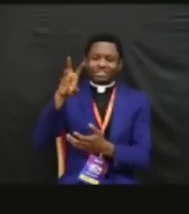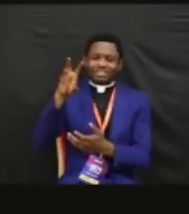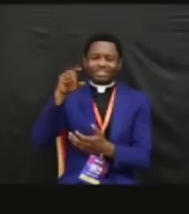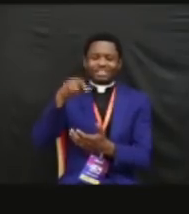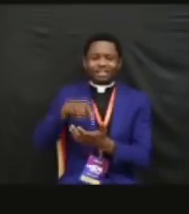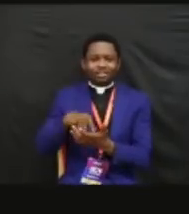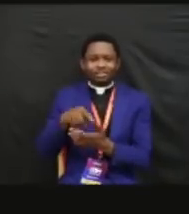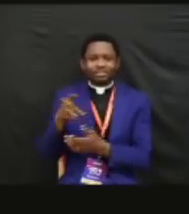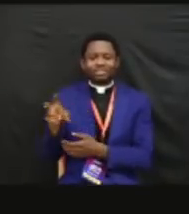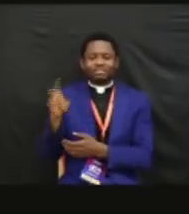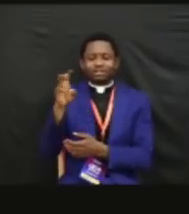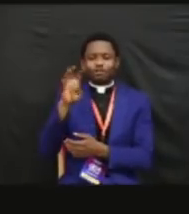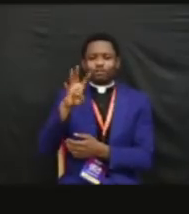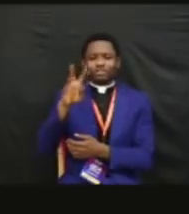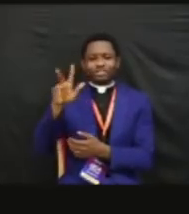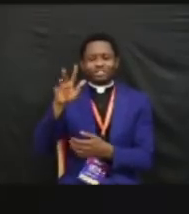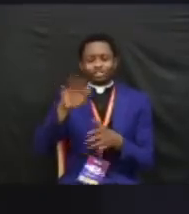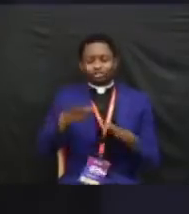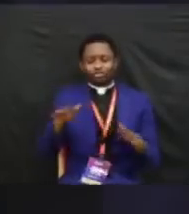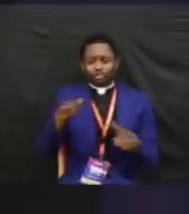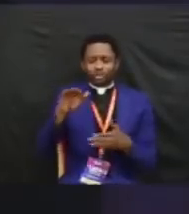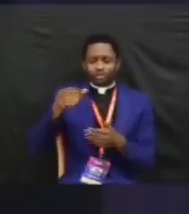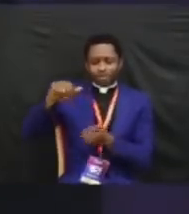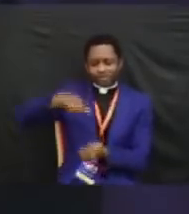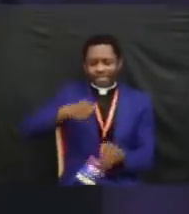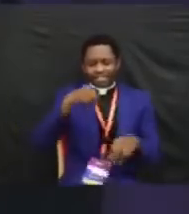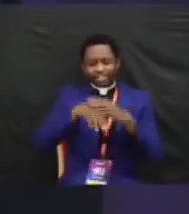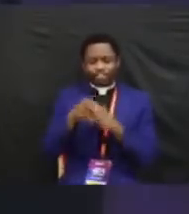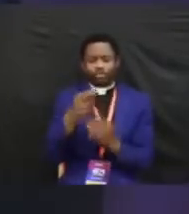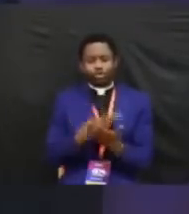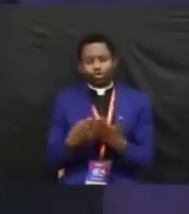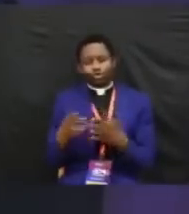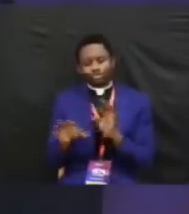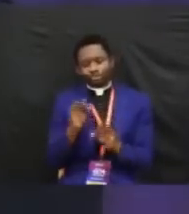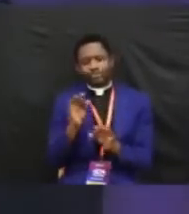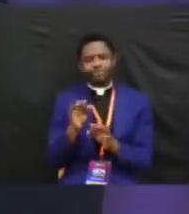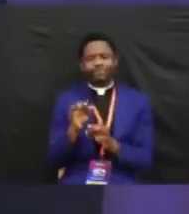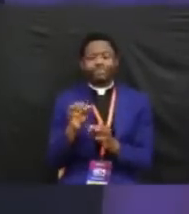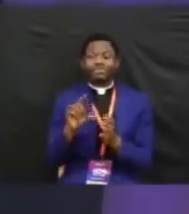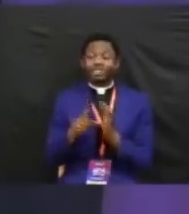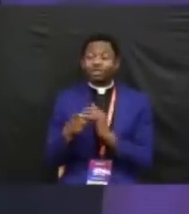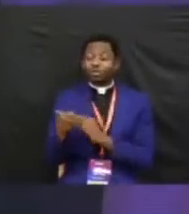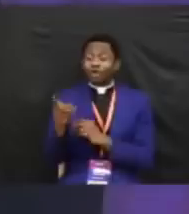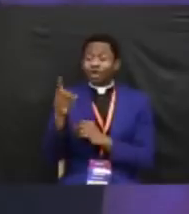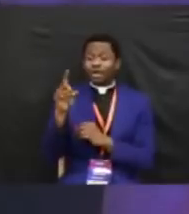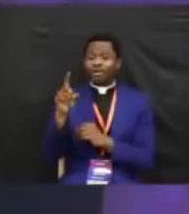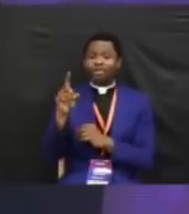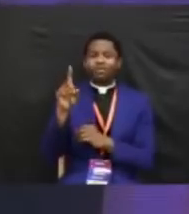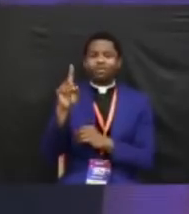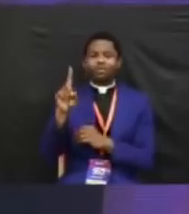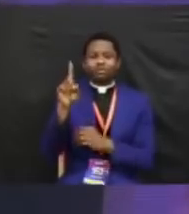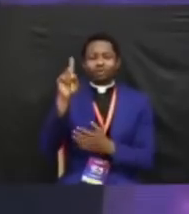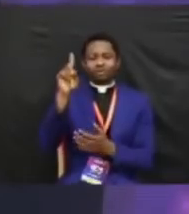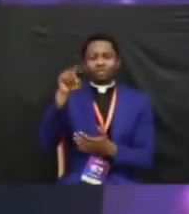children were baptized in the Holy Spirit and 1,449